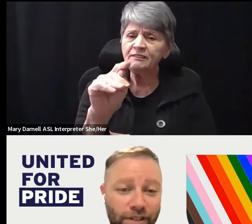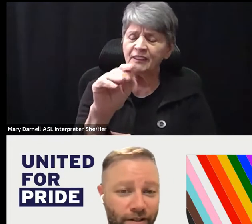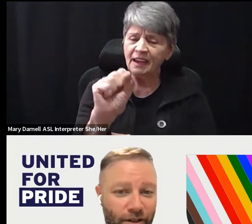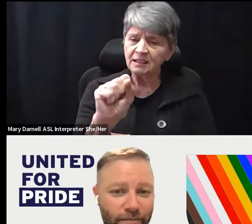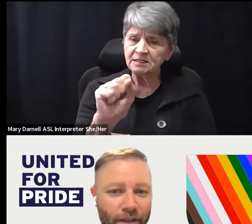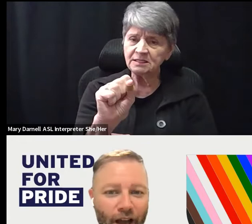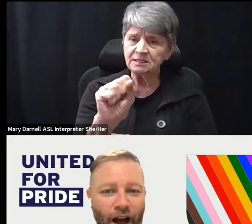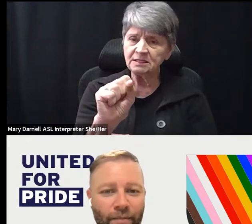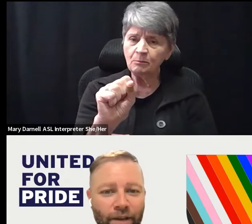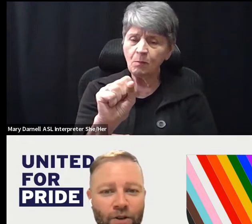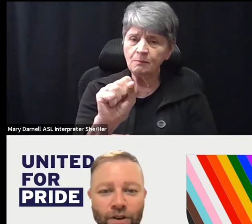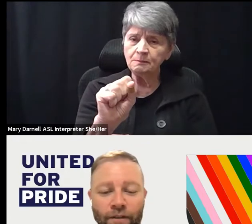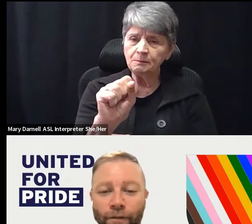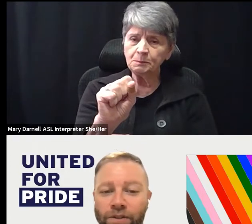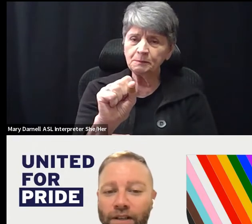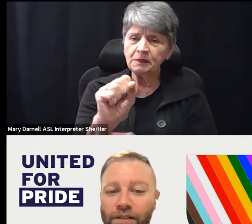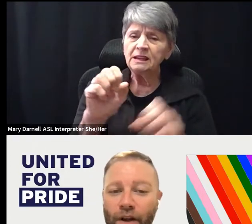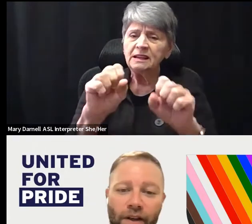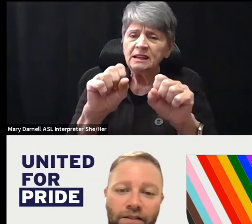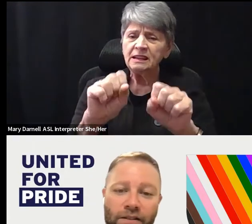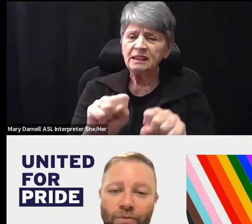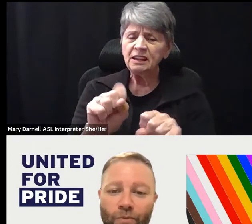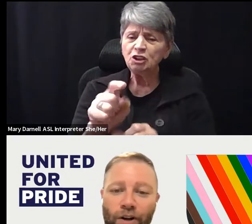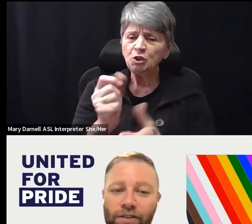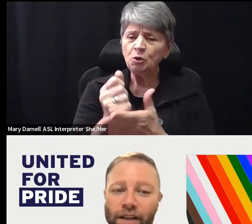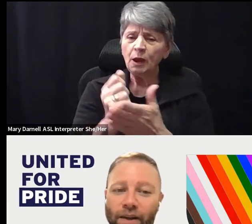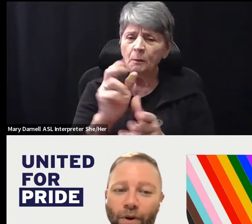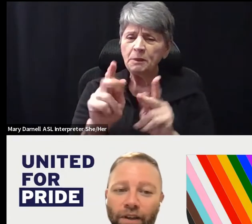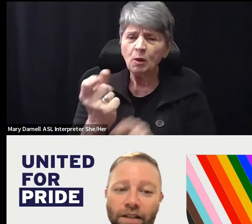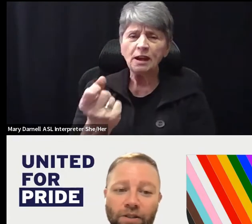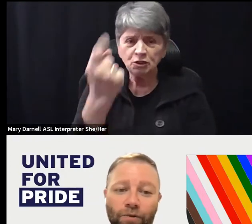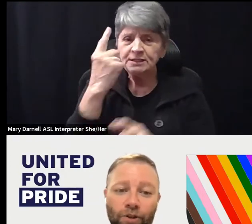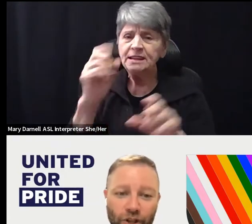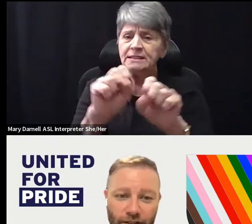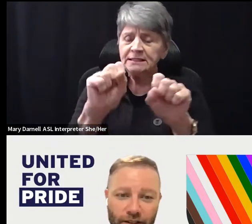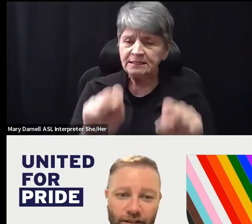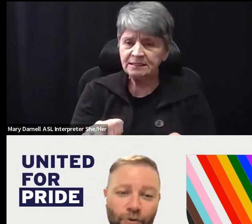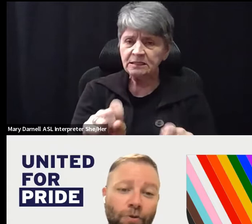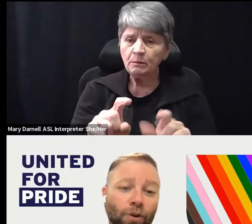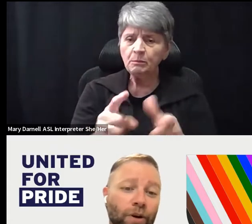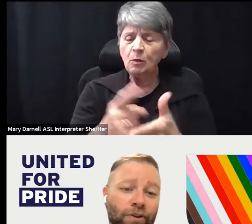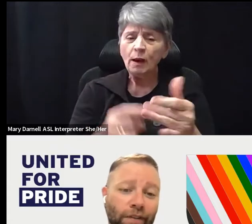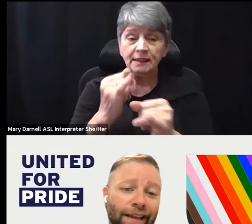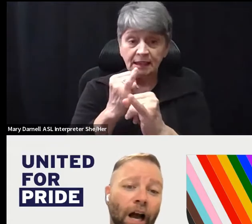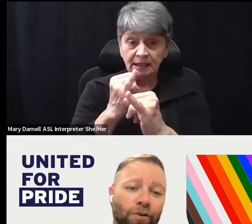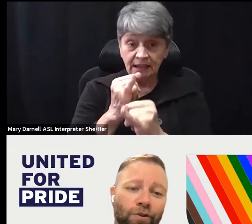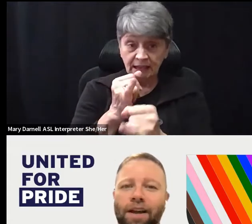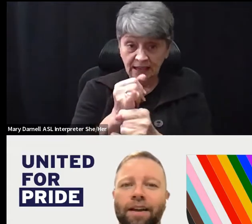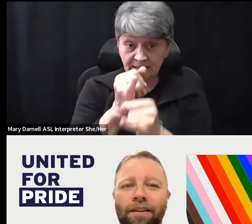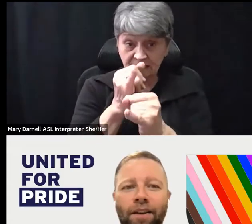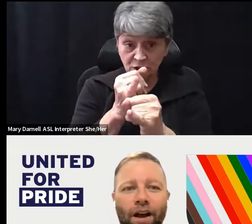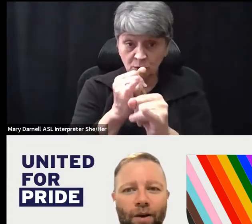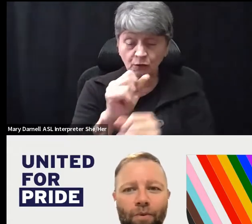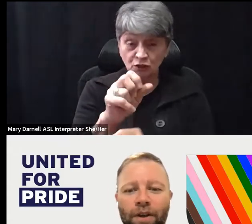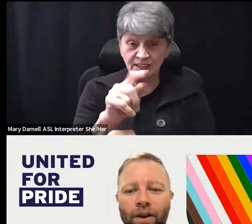unusual system. Can you give folks a sense of how that system works and what the Institute for Justice, who are the lawyers on the other